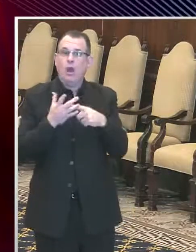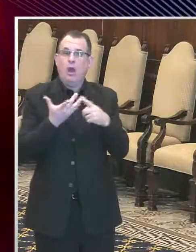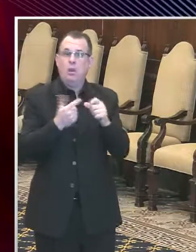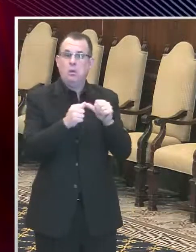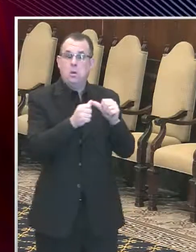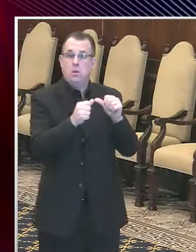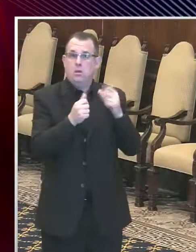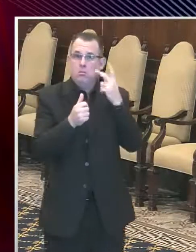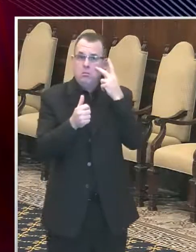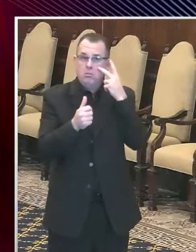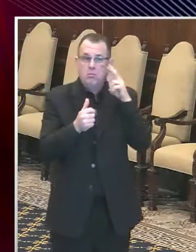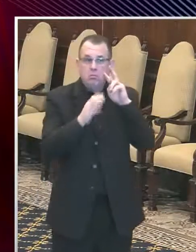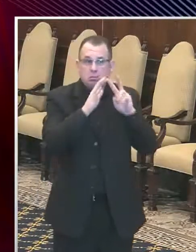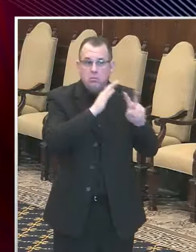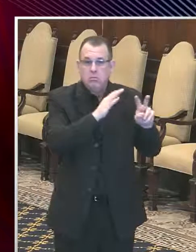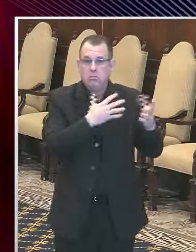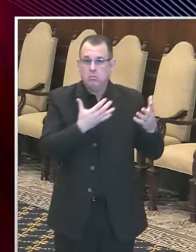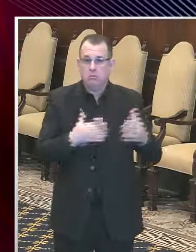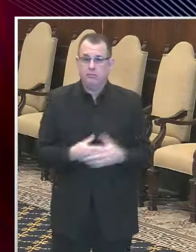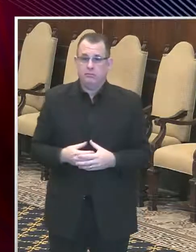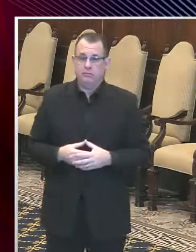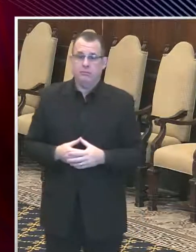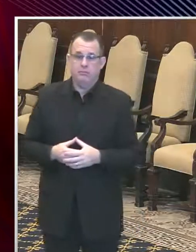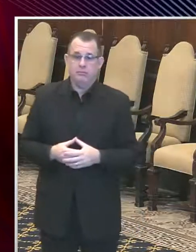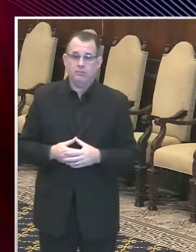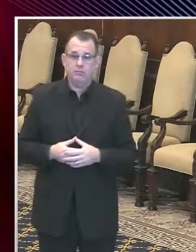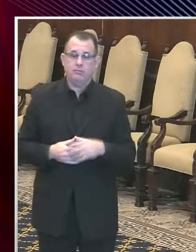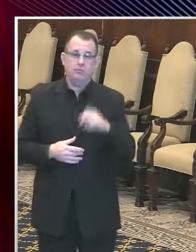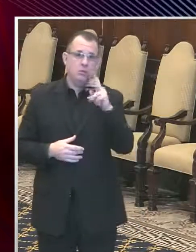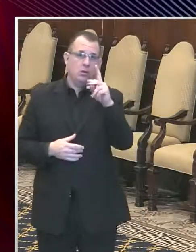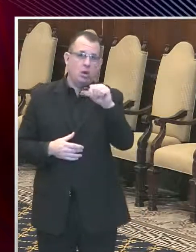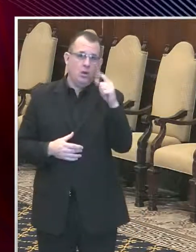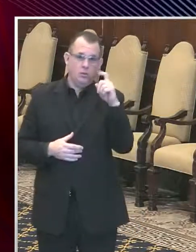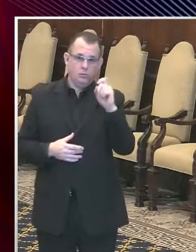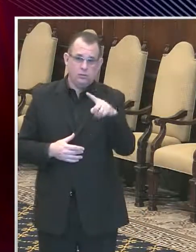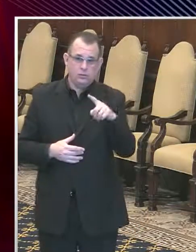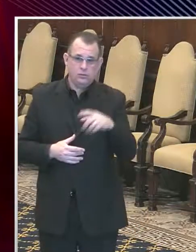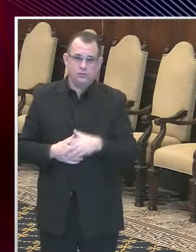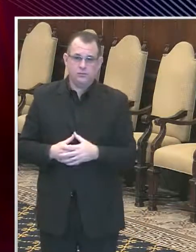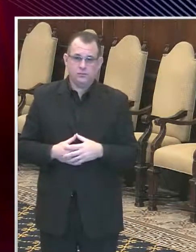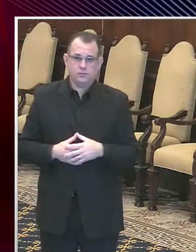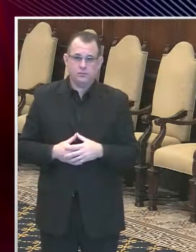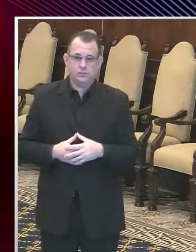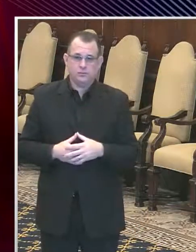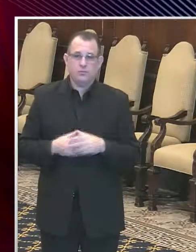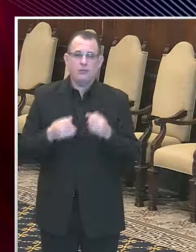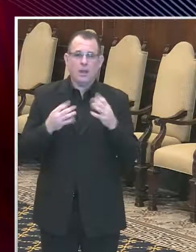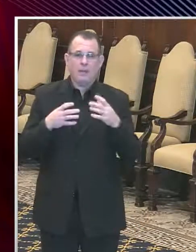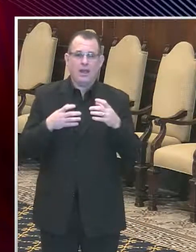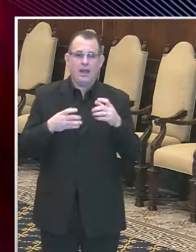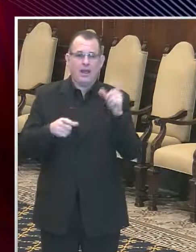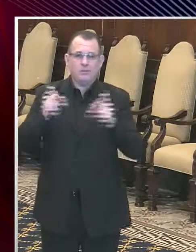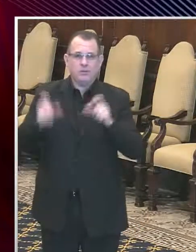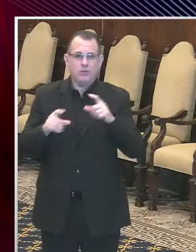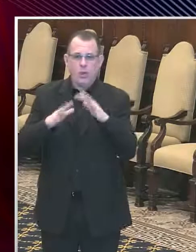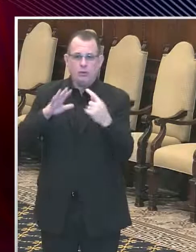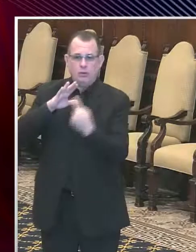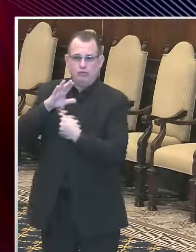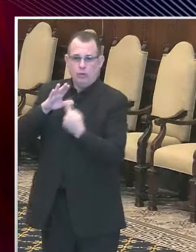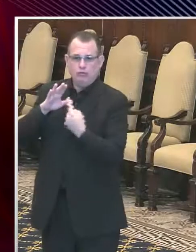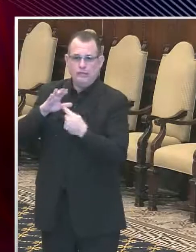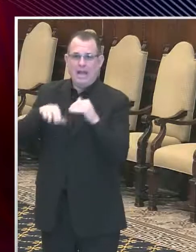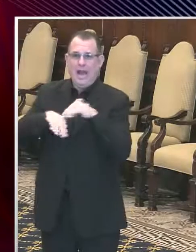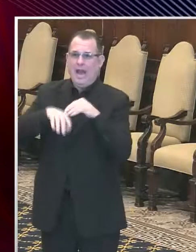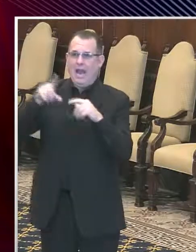Okay, thank you. I also have a question on how many individuals are currently quarantined at the Holiday